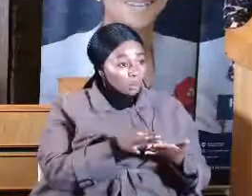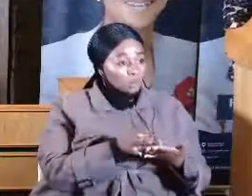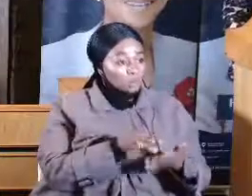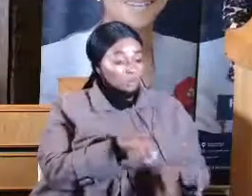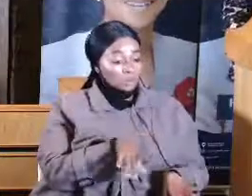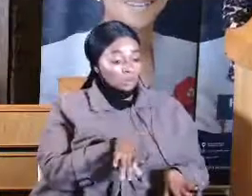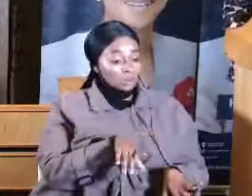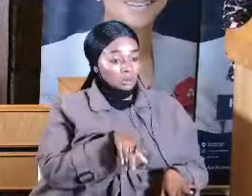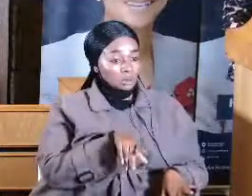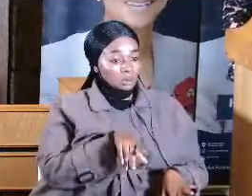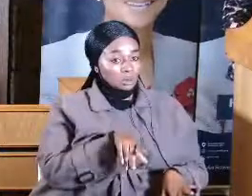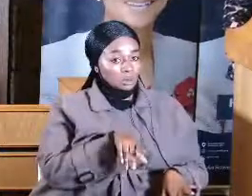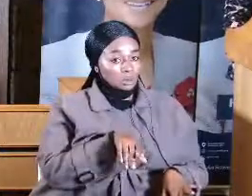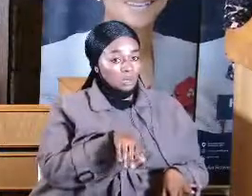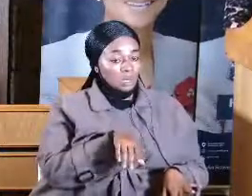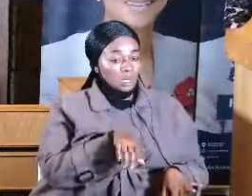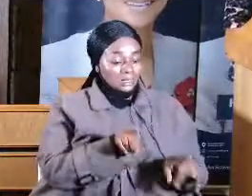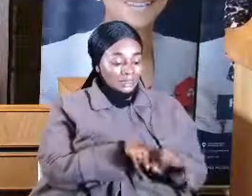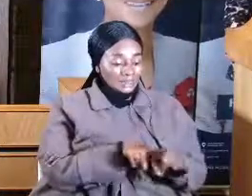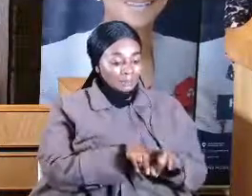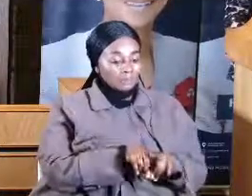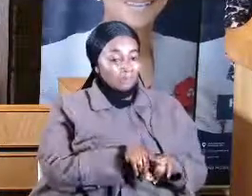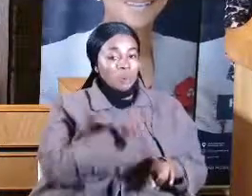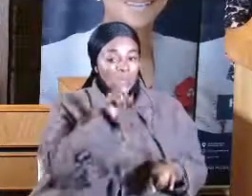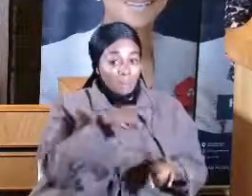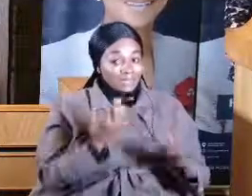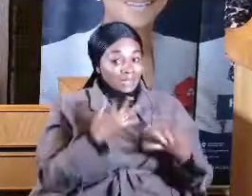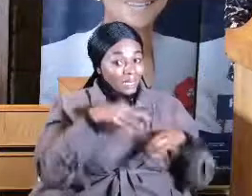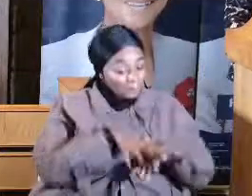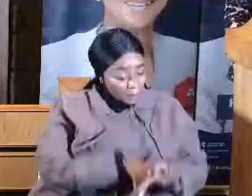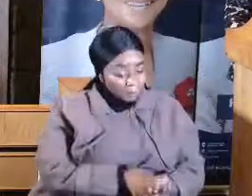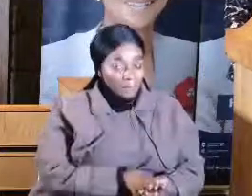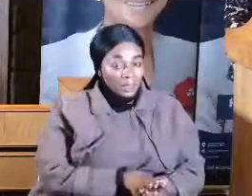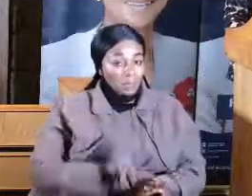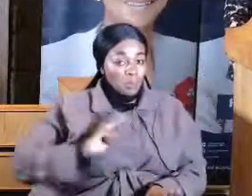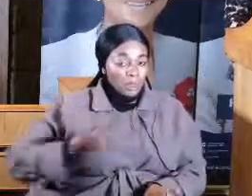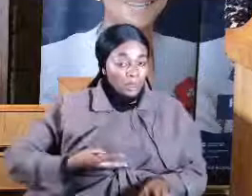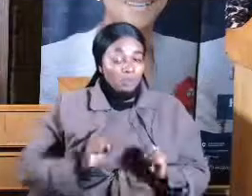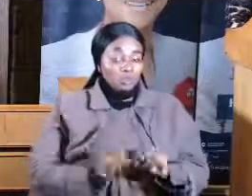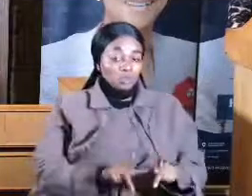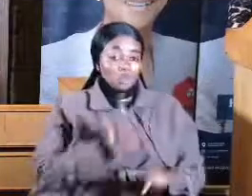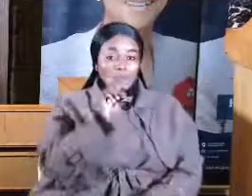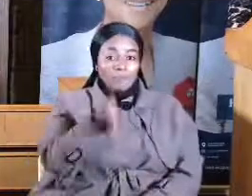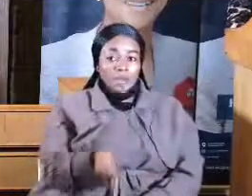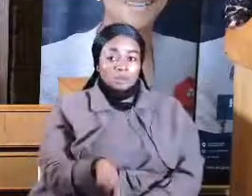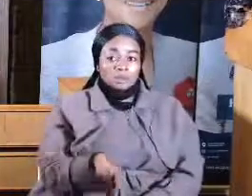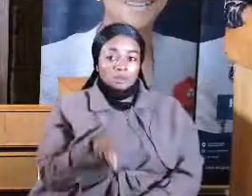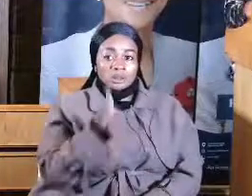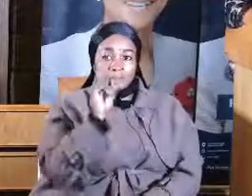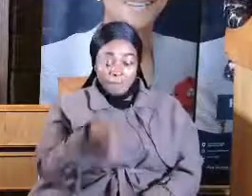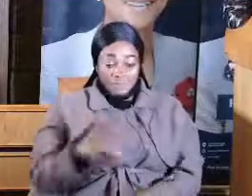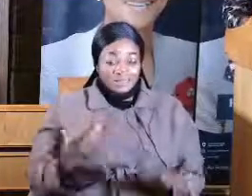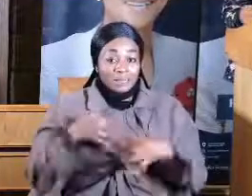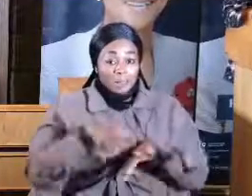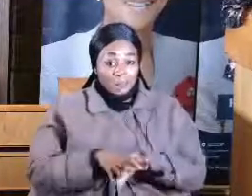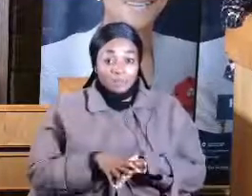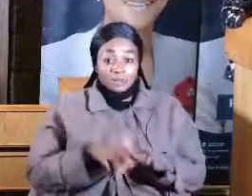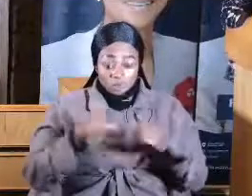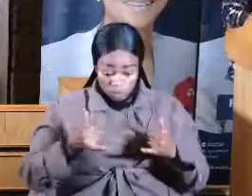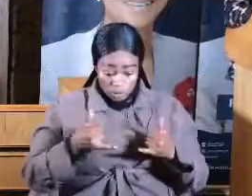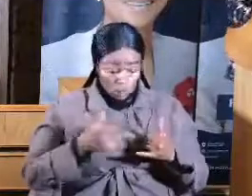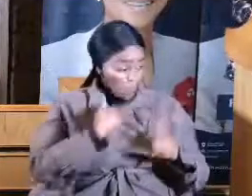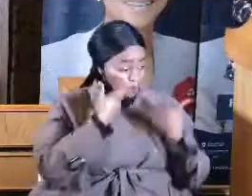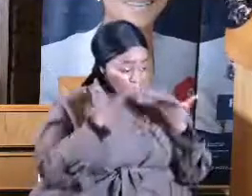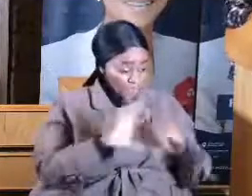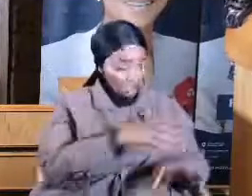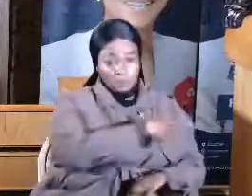across women and government spend needs to be implemented as a matter of urgency. It needs to be implemented from even today. When we leave here,